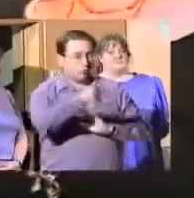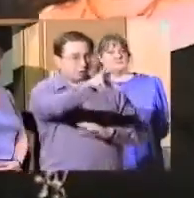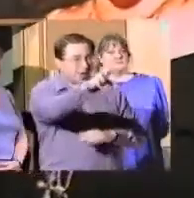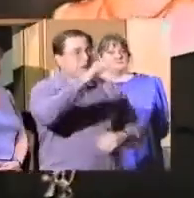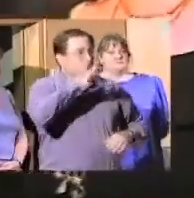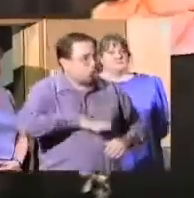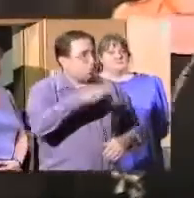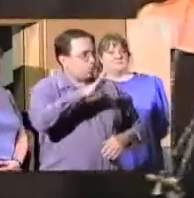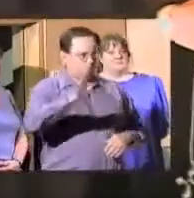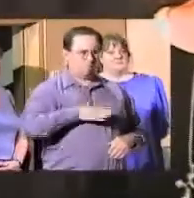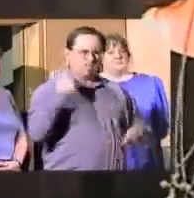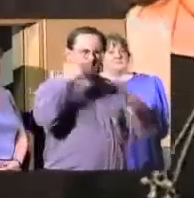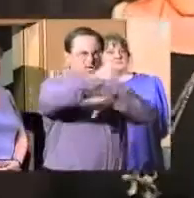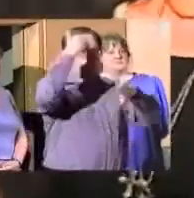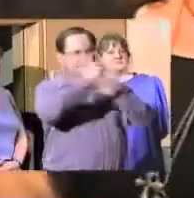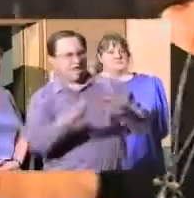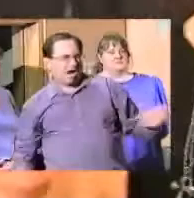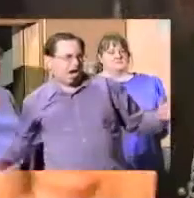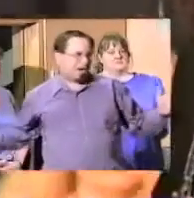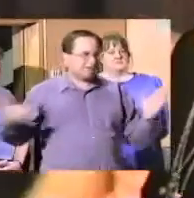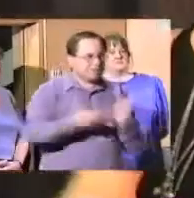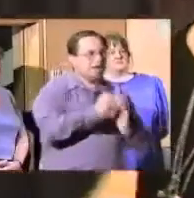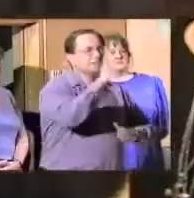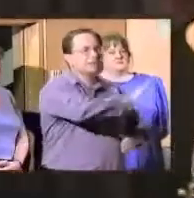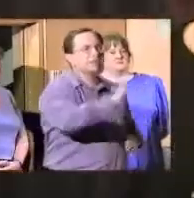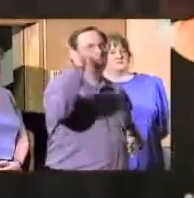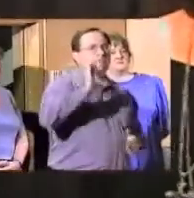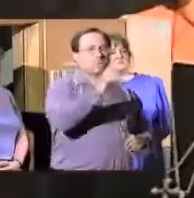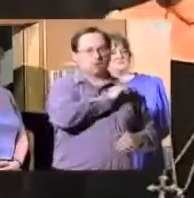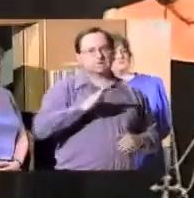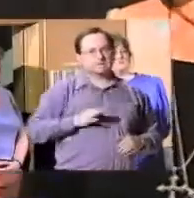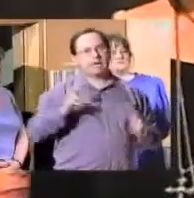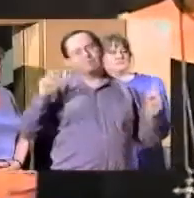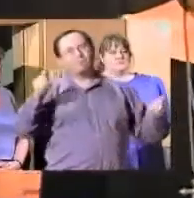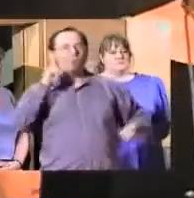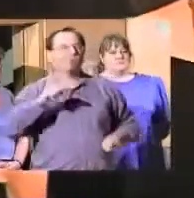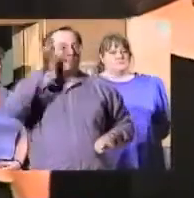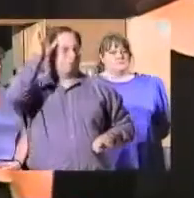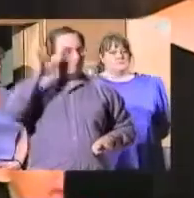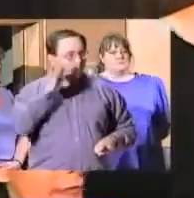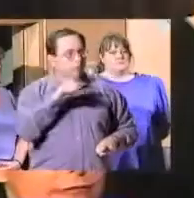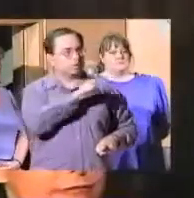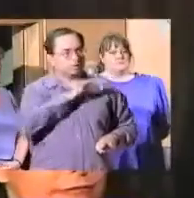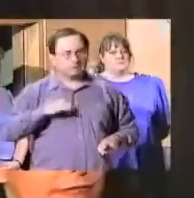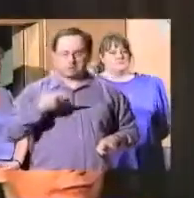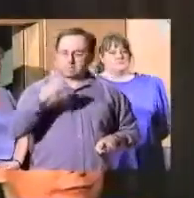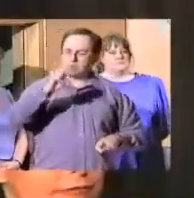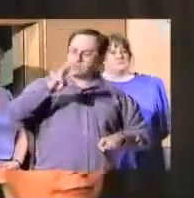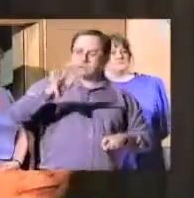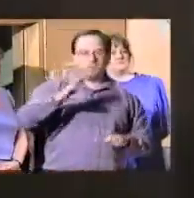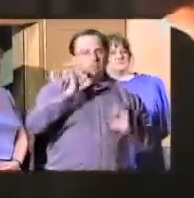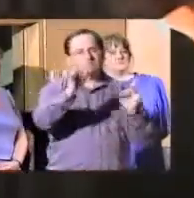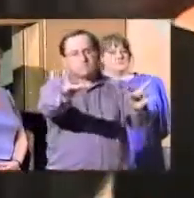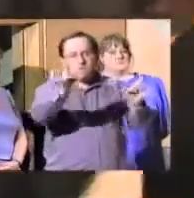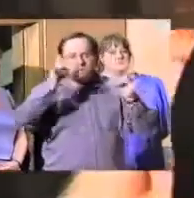official complaints against their former surrogate parents, the staff at Grandview, for horrible